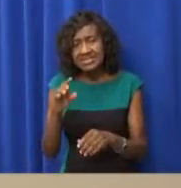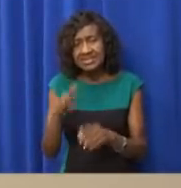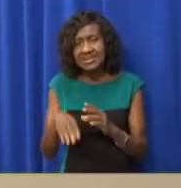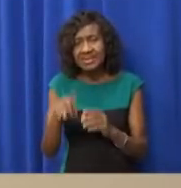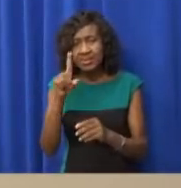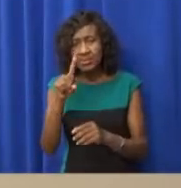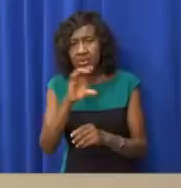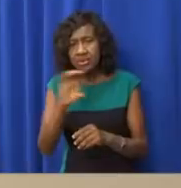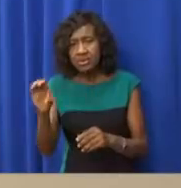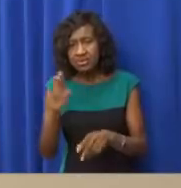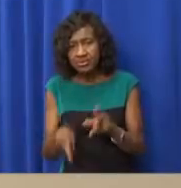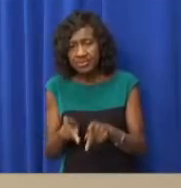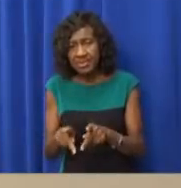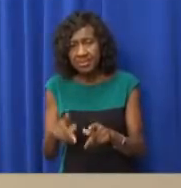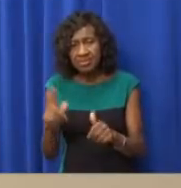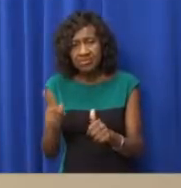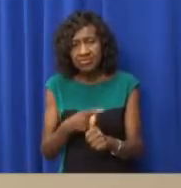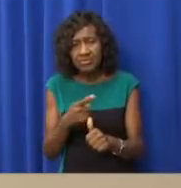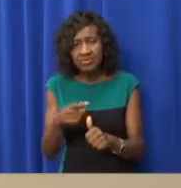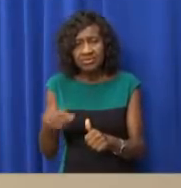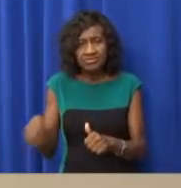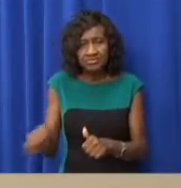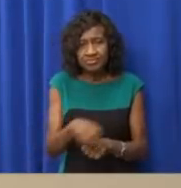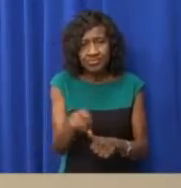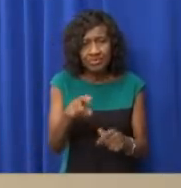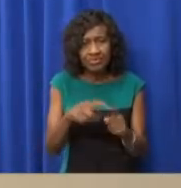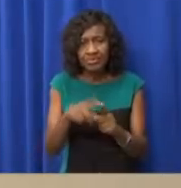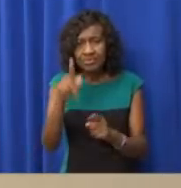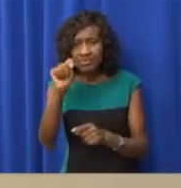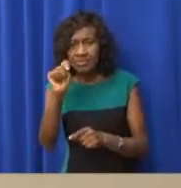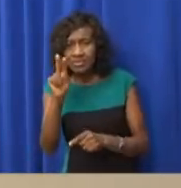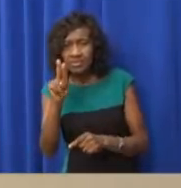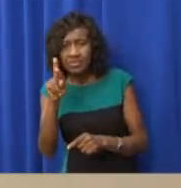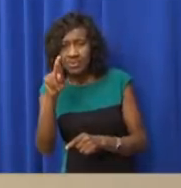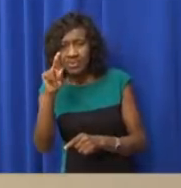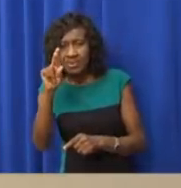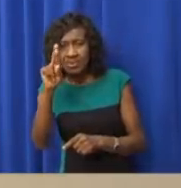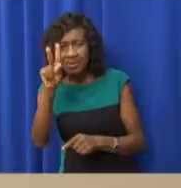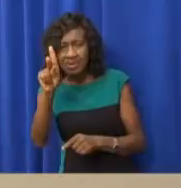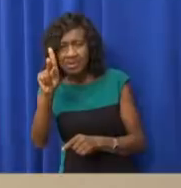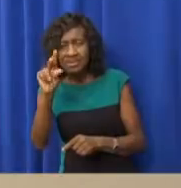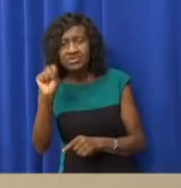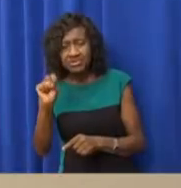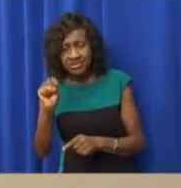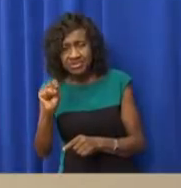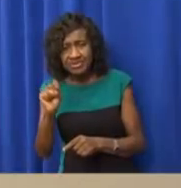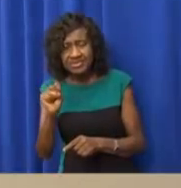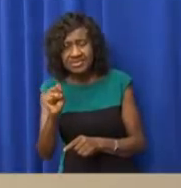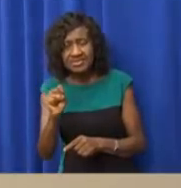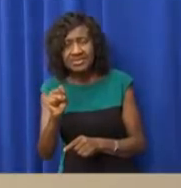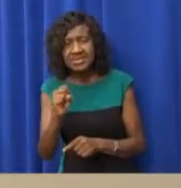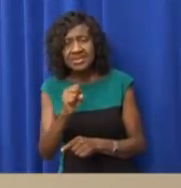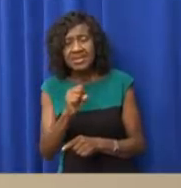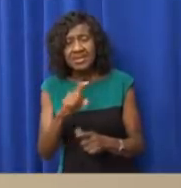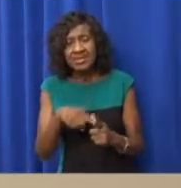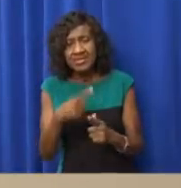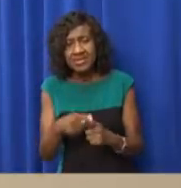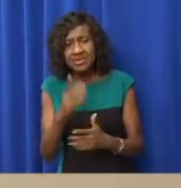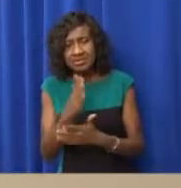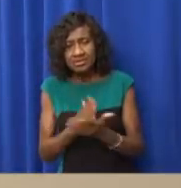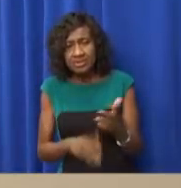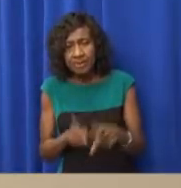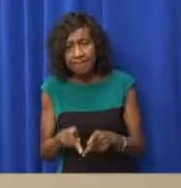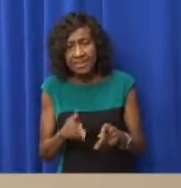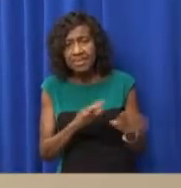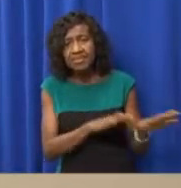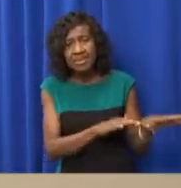flight is going first to the Turks and Caicos, where it will disembark a number of passengers who are then going to Turks